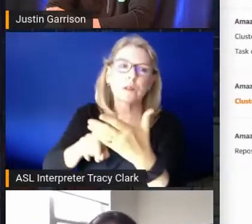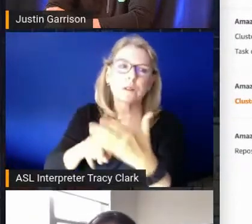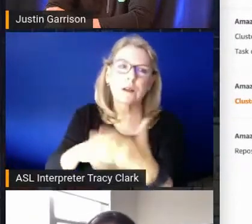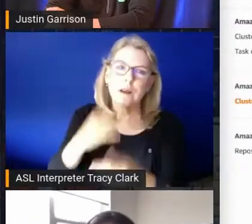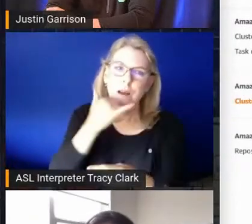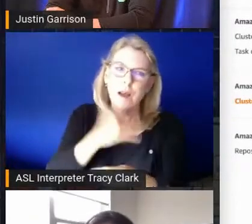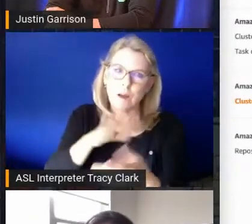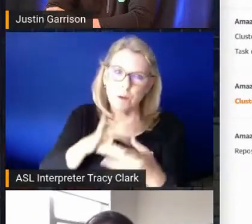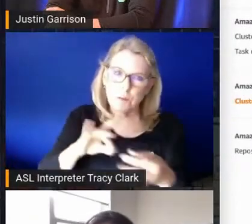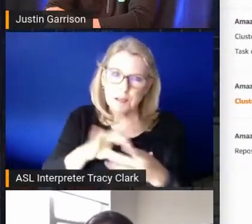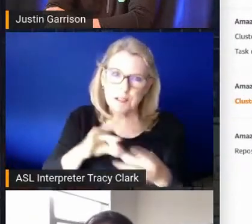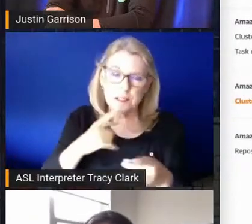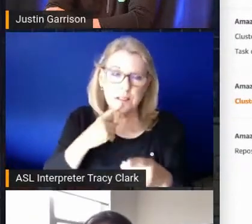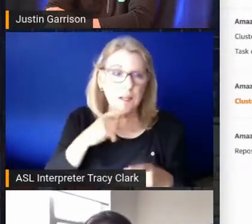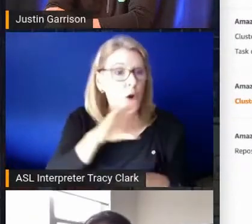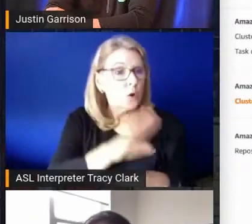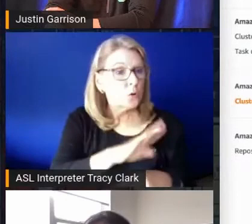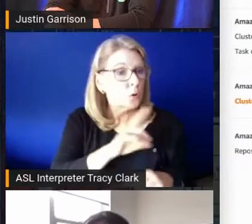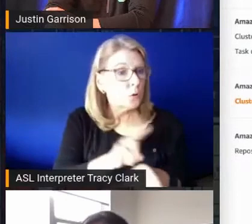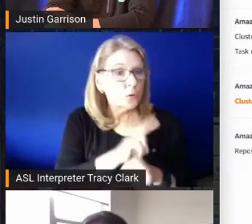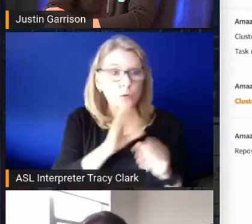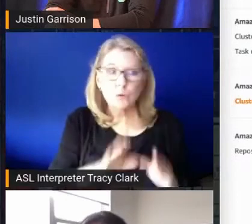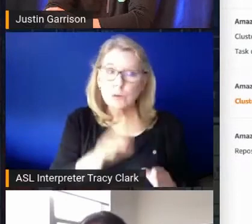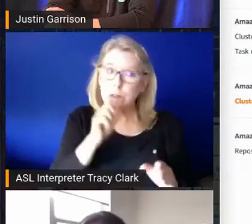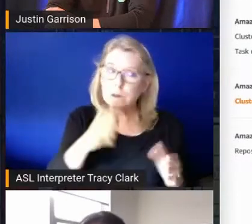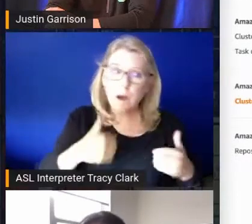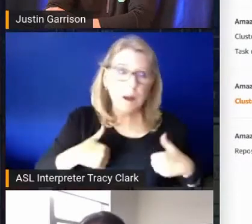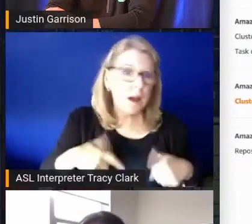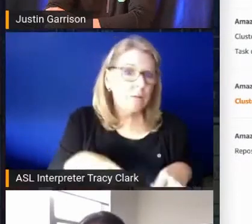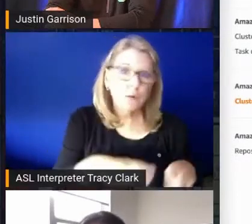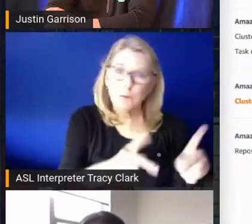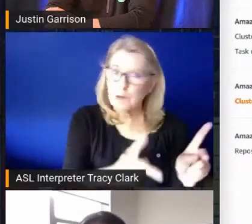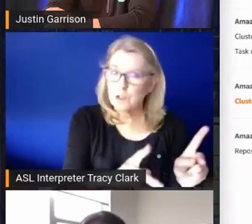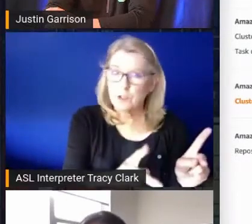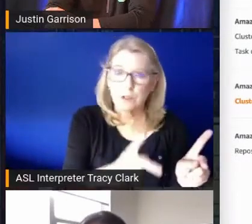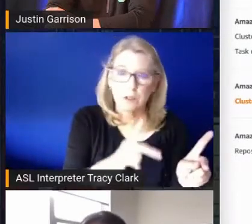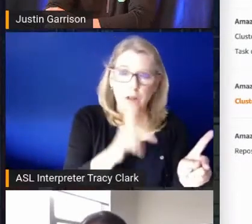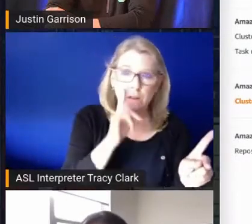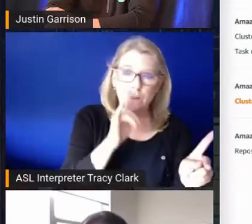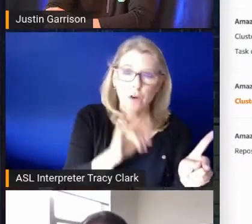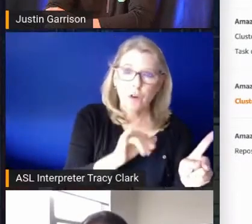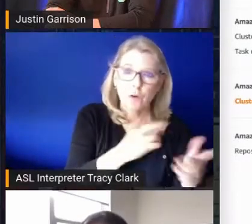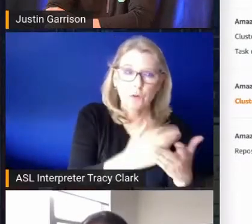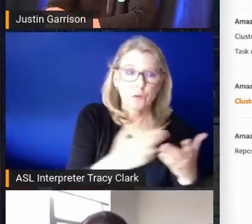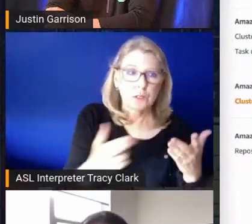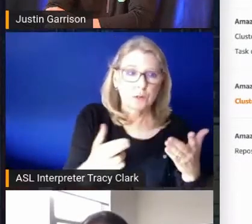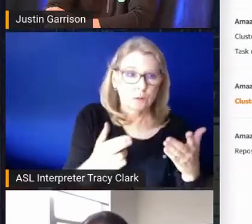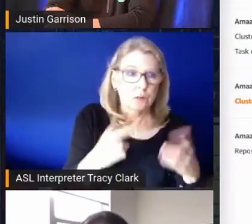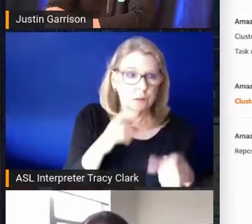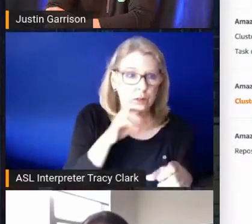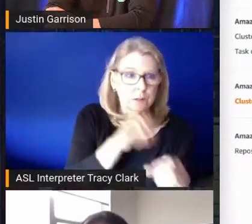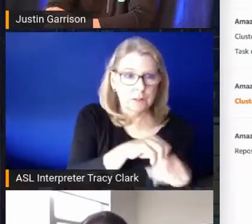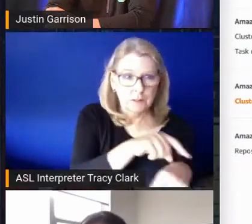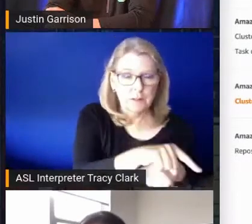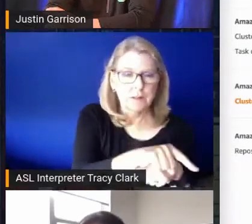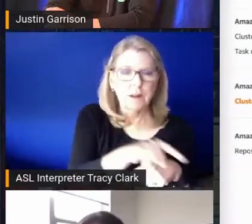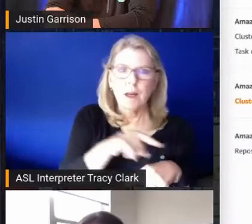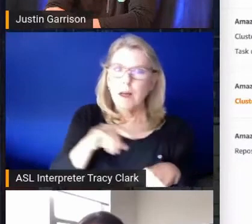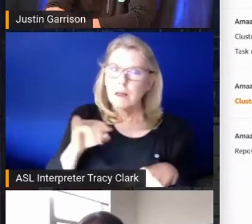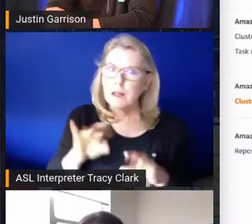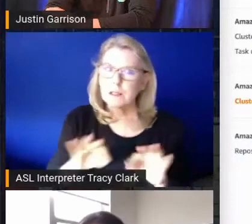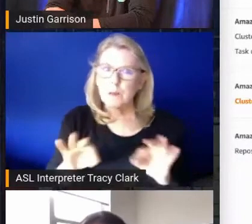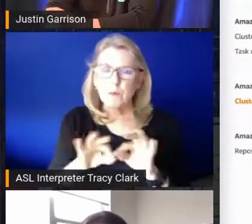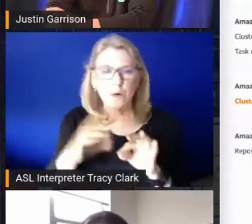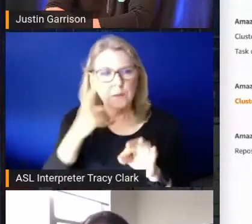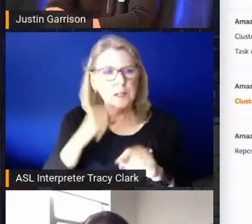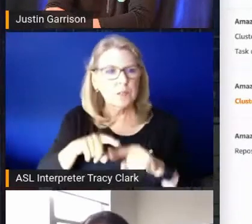permissions to see the resources in the cluster. And this is actually expected because we rely on native Kubernetes authentication and authorization